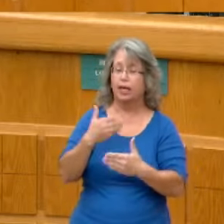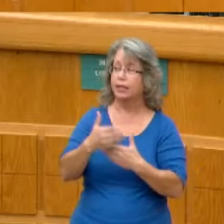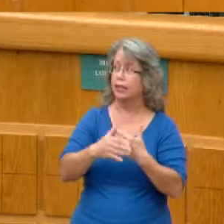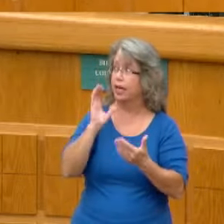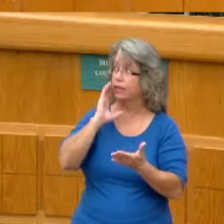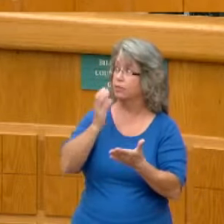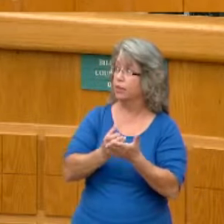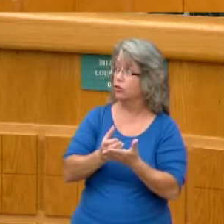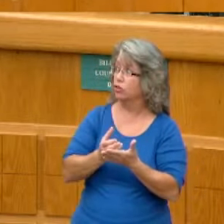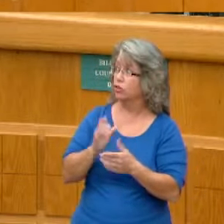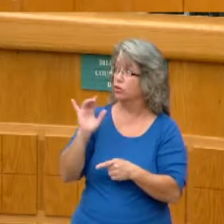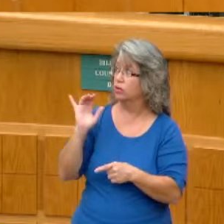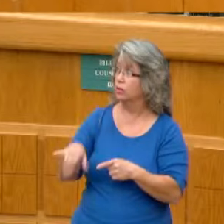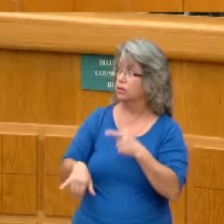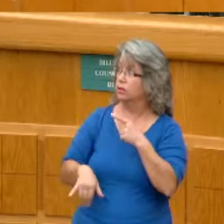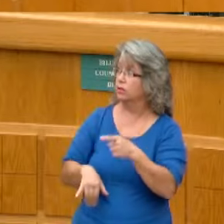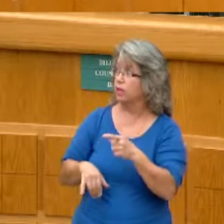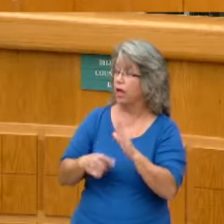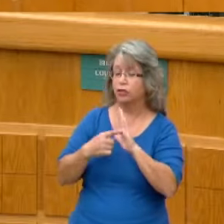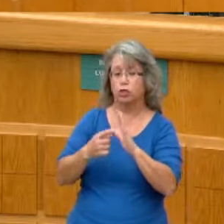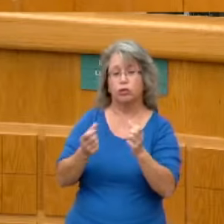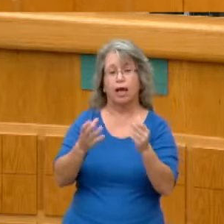the hospitalized. So,